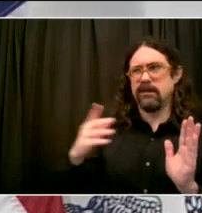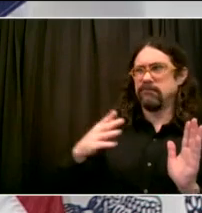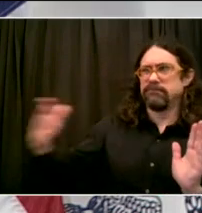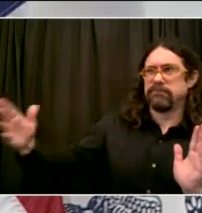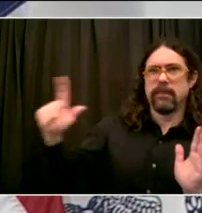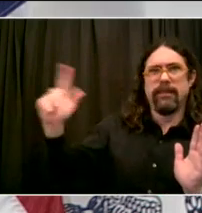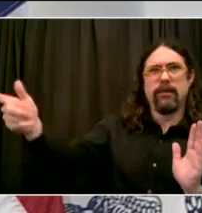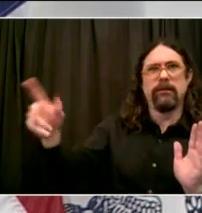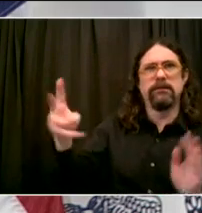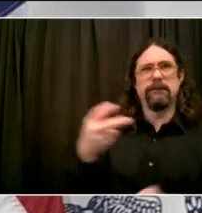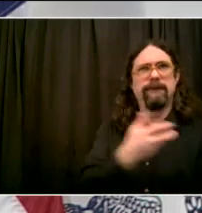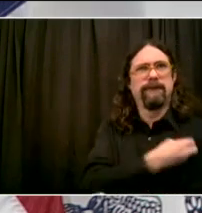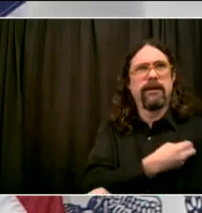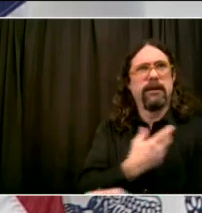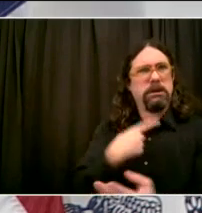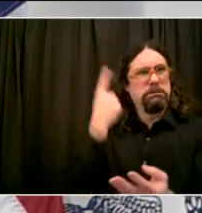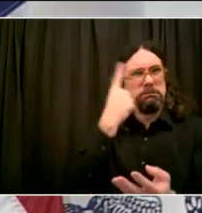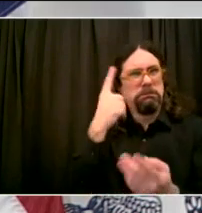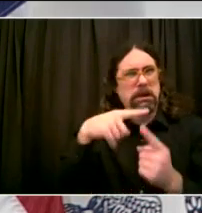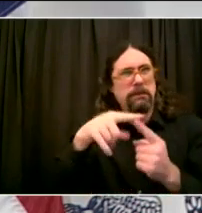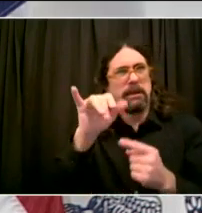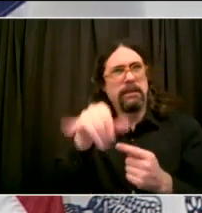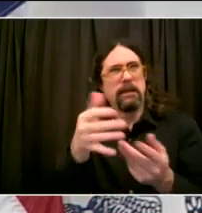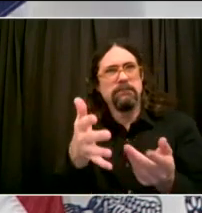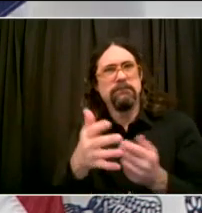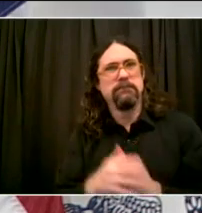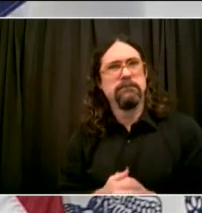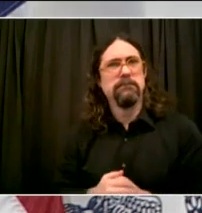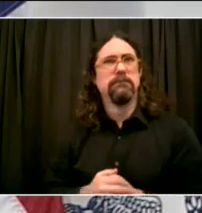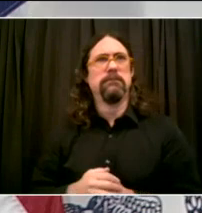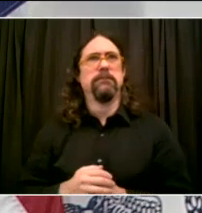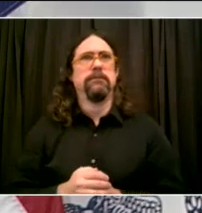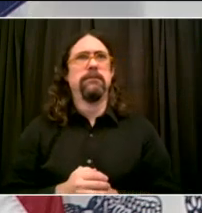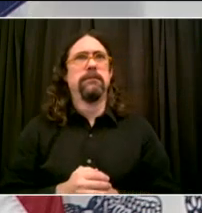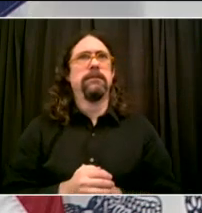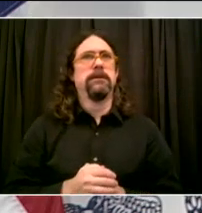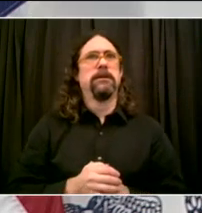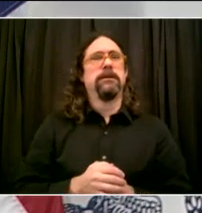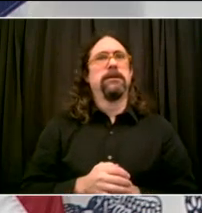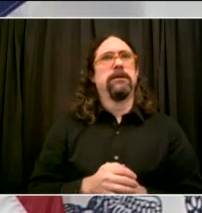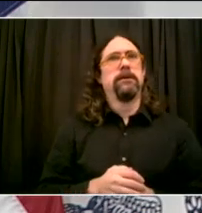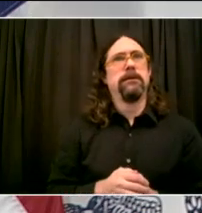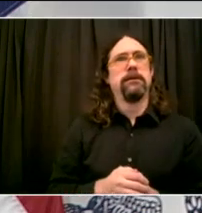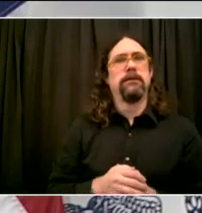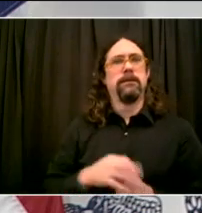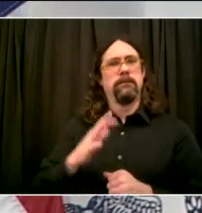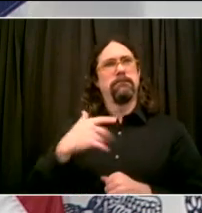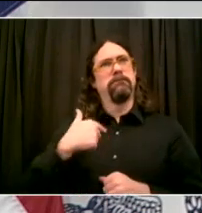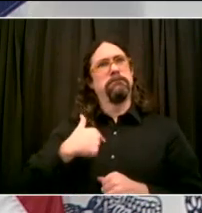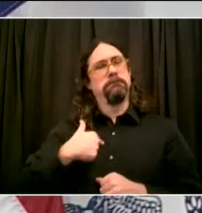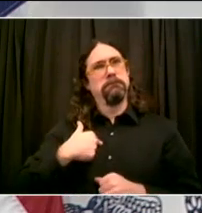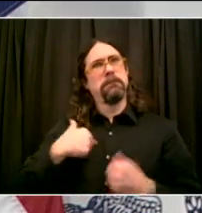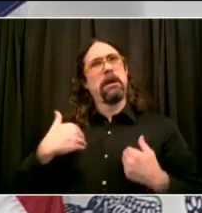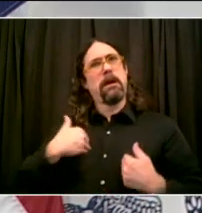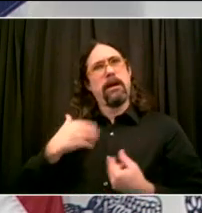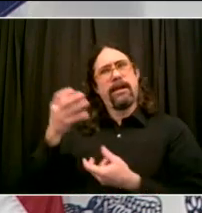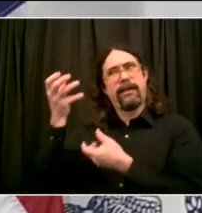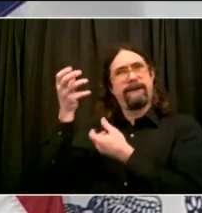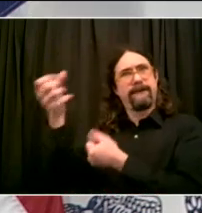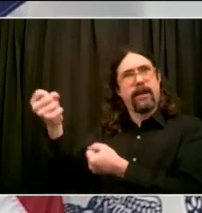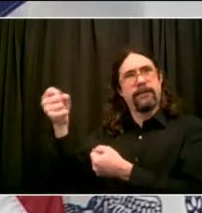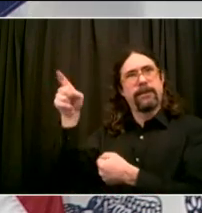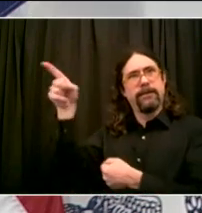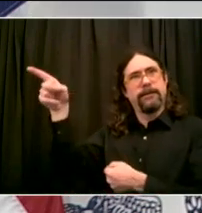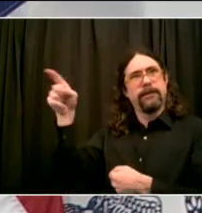coming. I have absolute faith the Biden administration is going to speed the manufacturing process. I think we could go so much farther if there was a full national mobilization of the